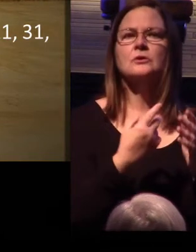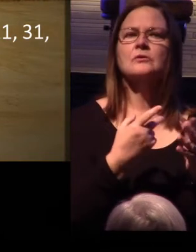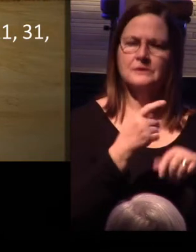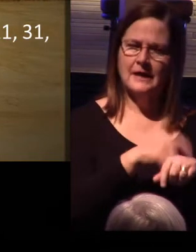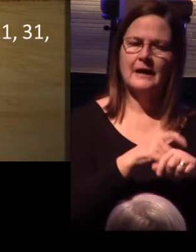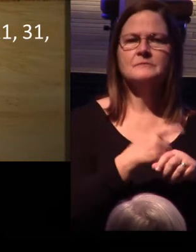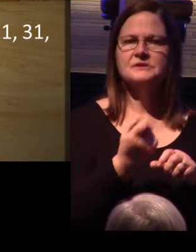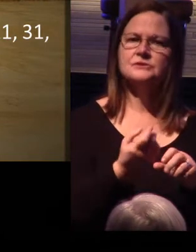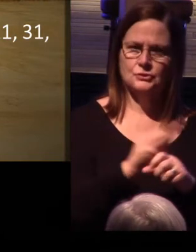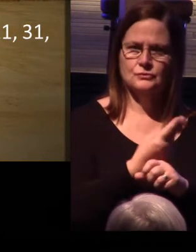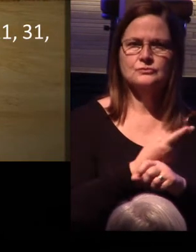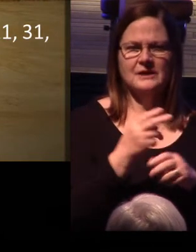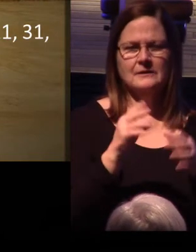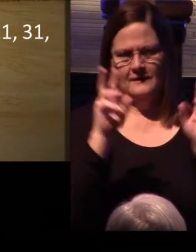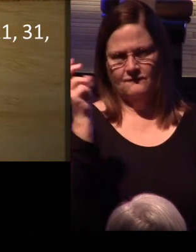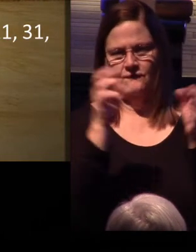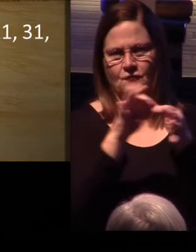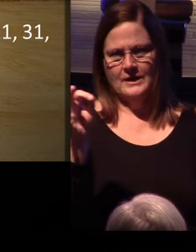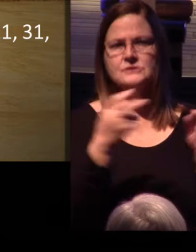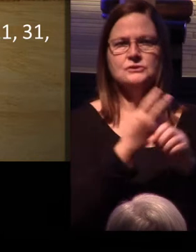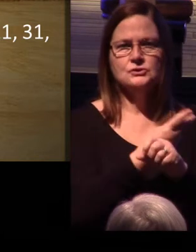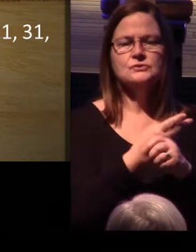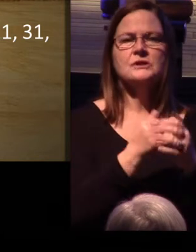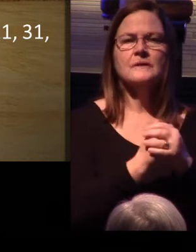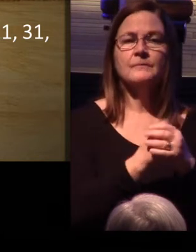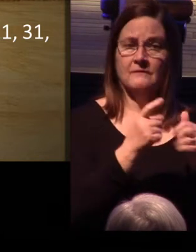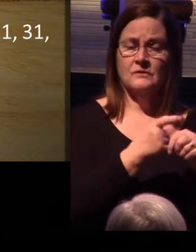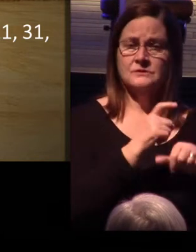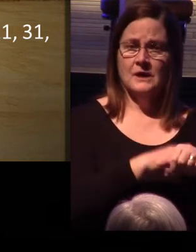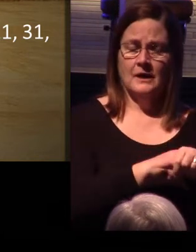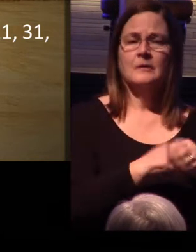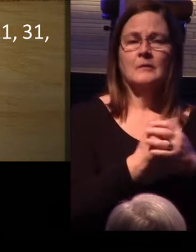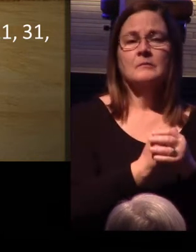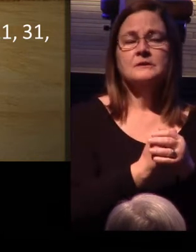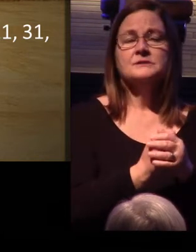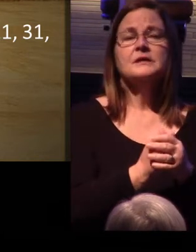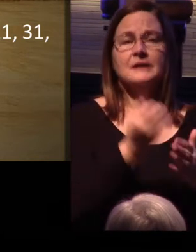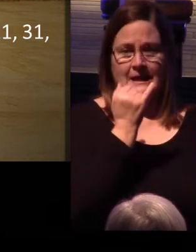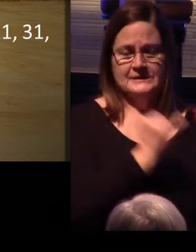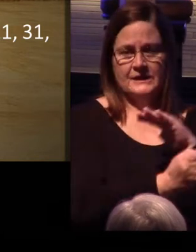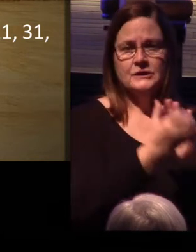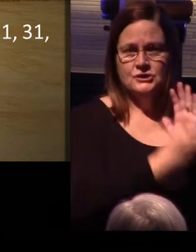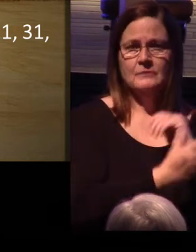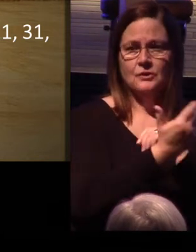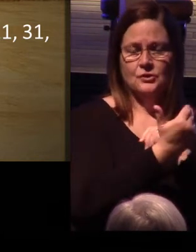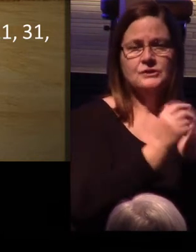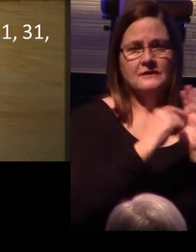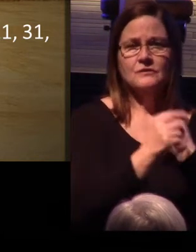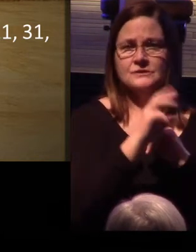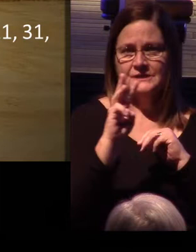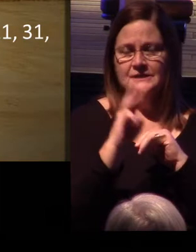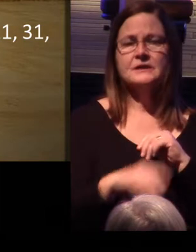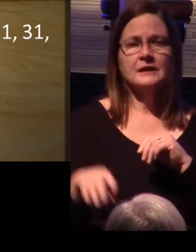day of the Lord. And the first and the earliest use in the prophets is right here in Isaiah chapter